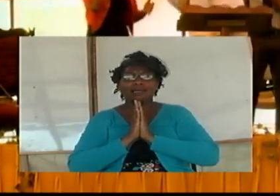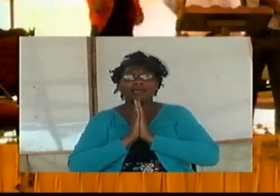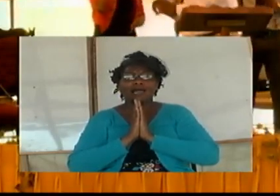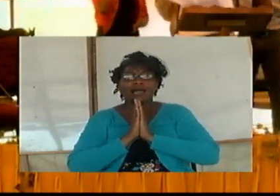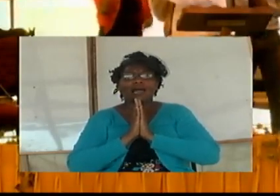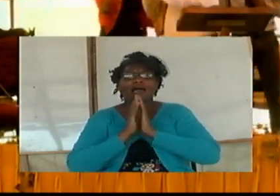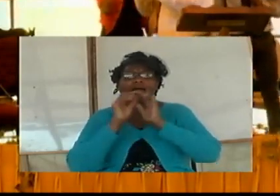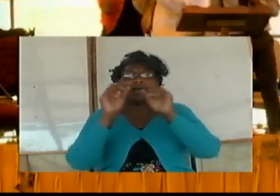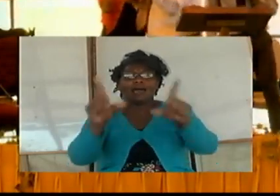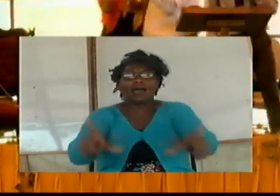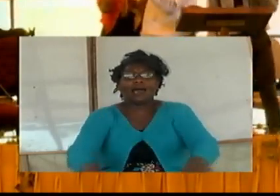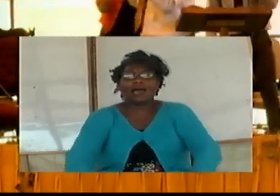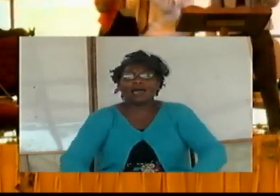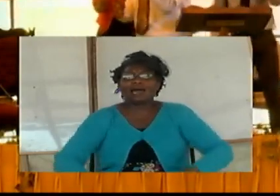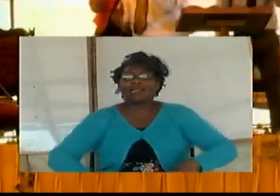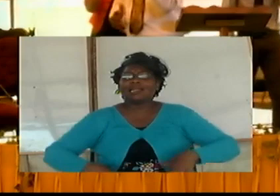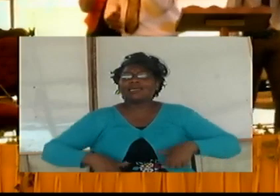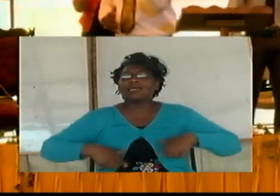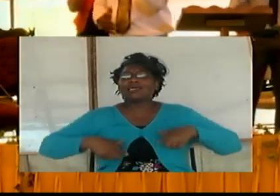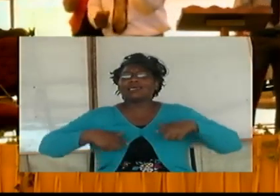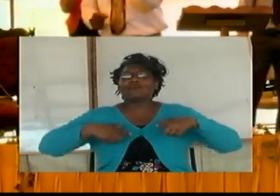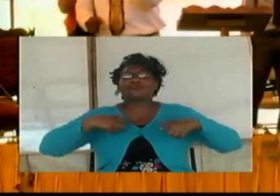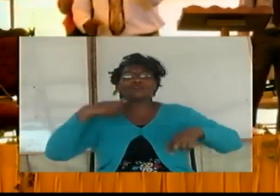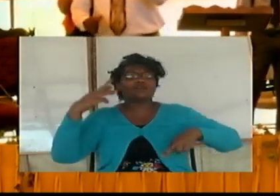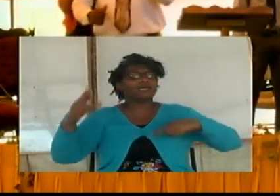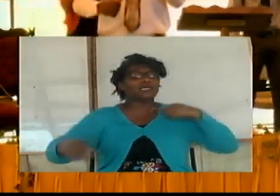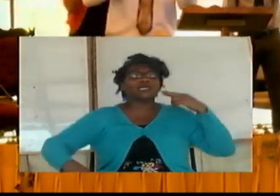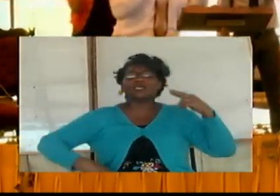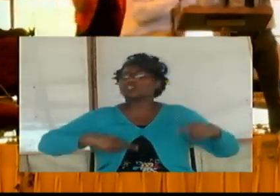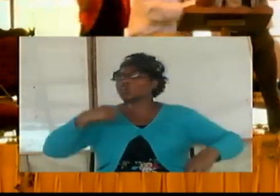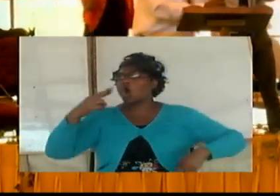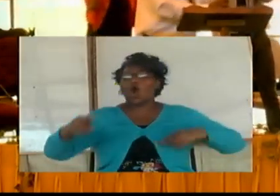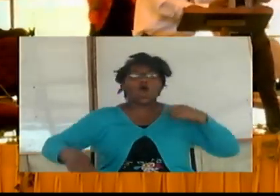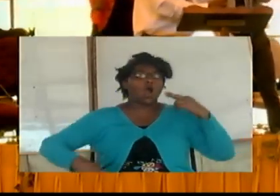glory and live